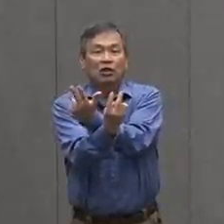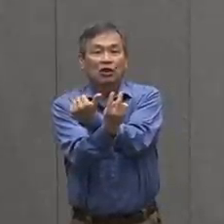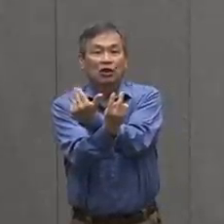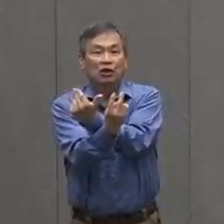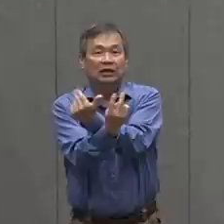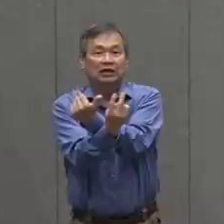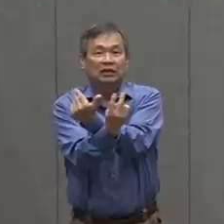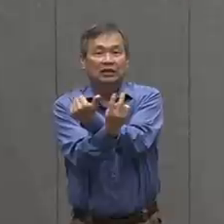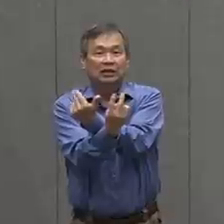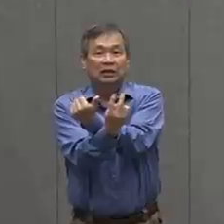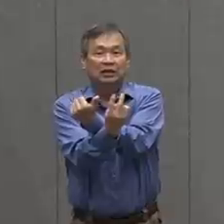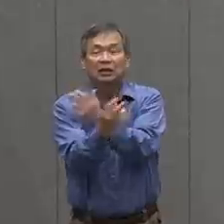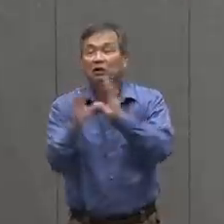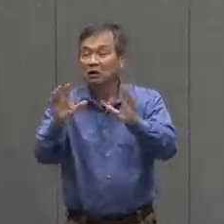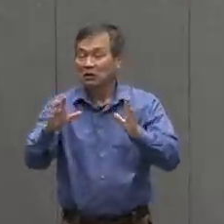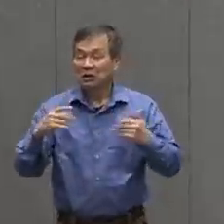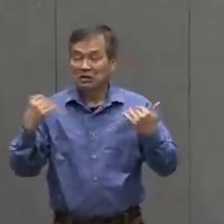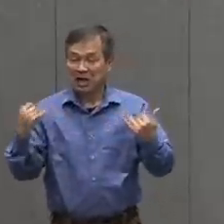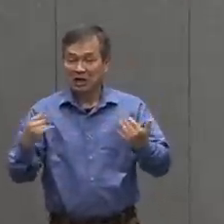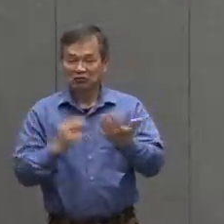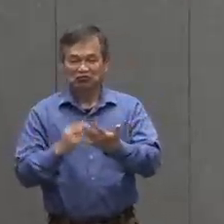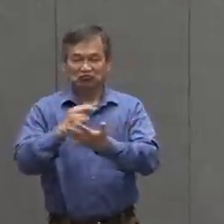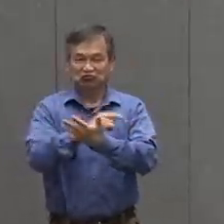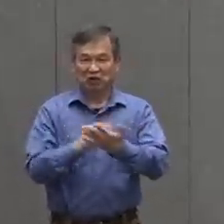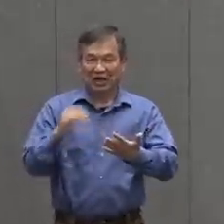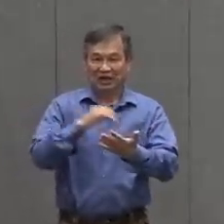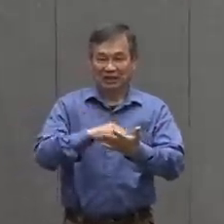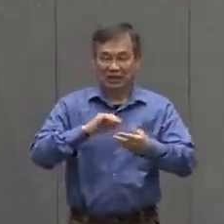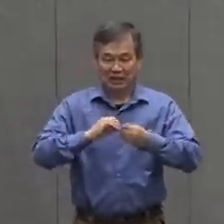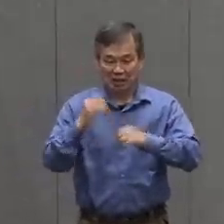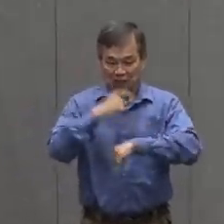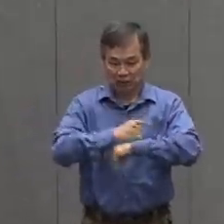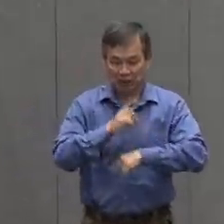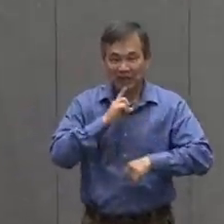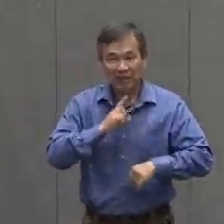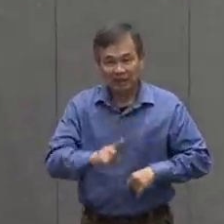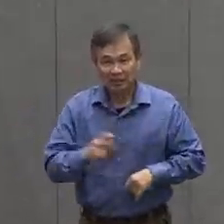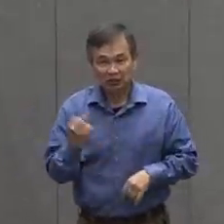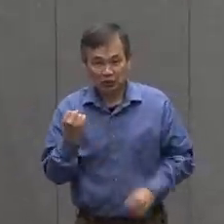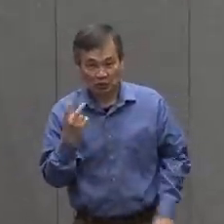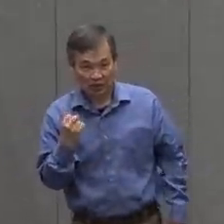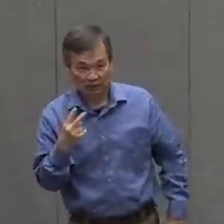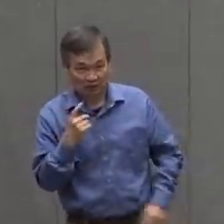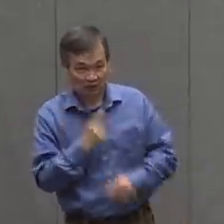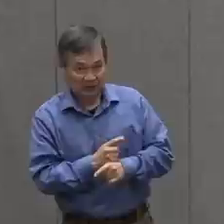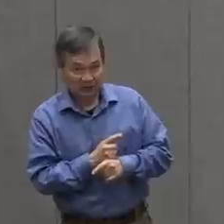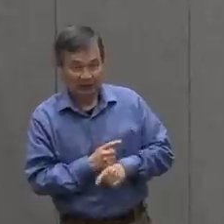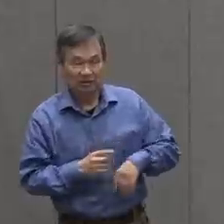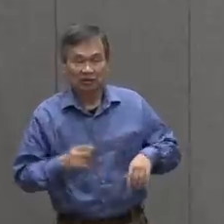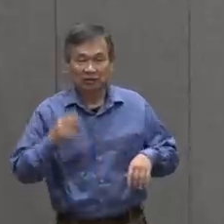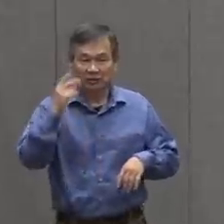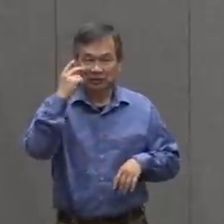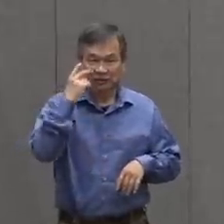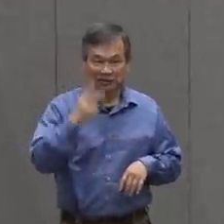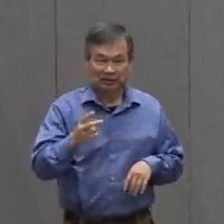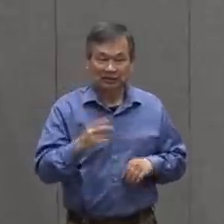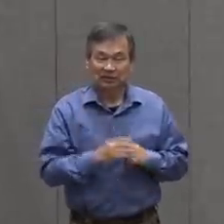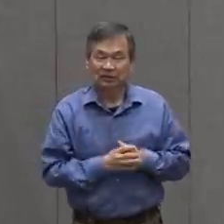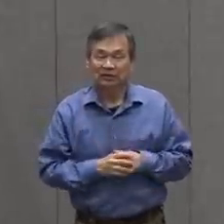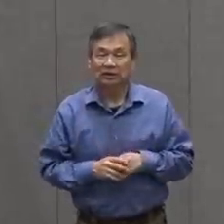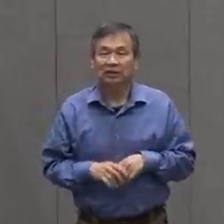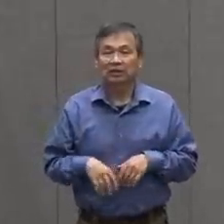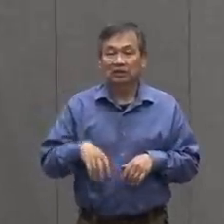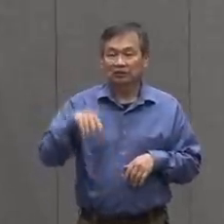Okay, let's review what we have so far. So our number of the day is number 12. And here's how we can write it in